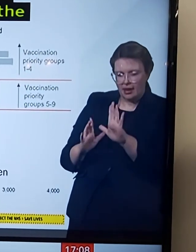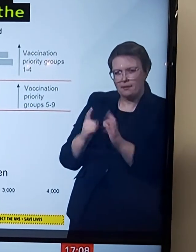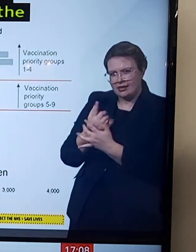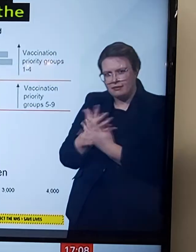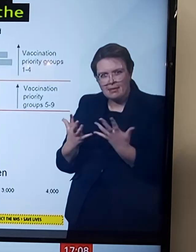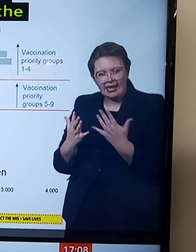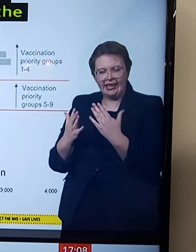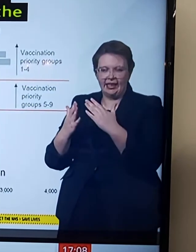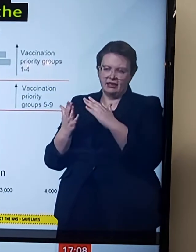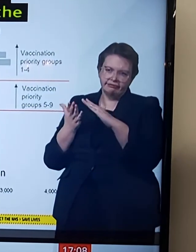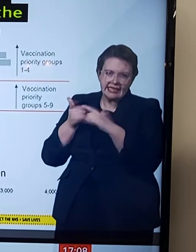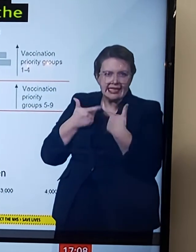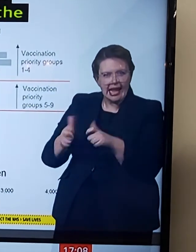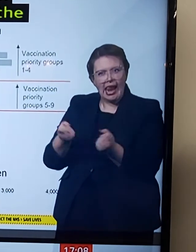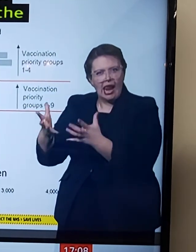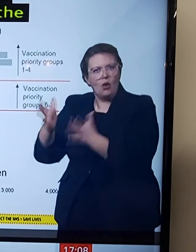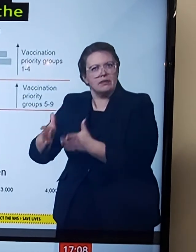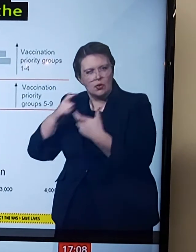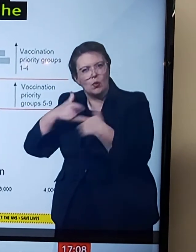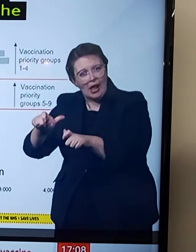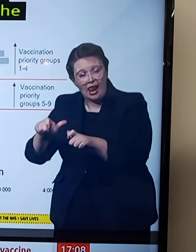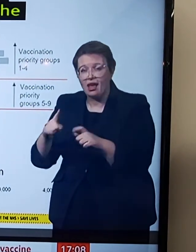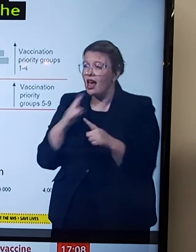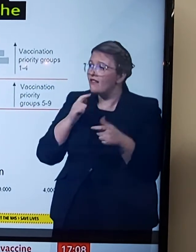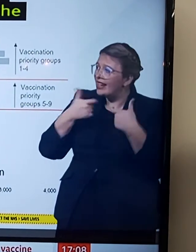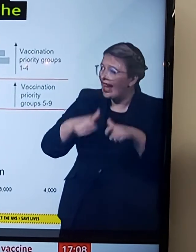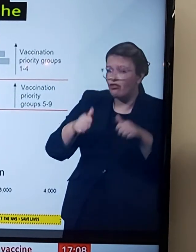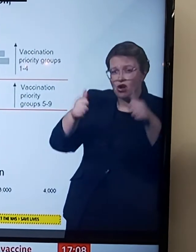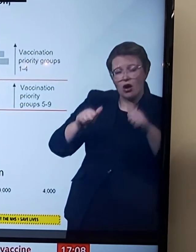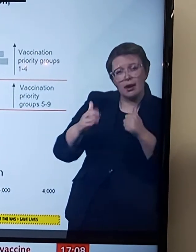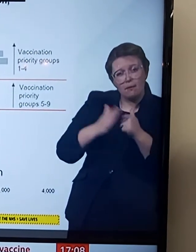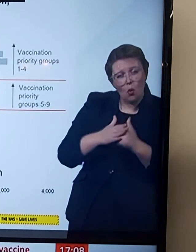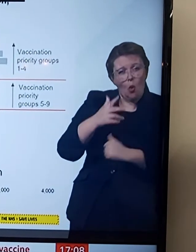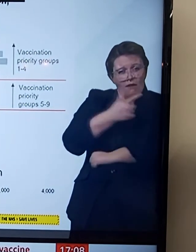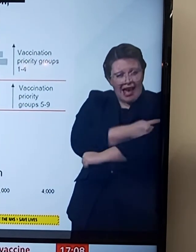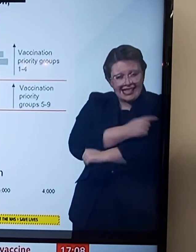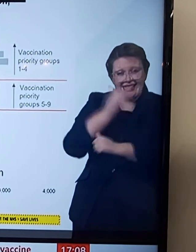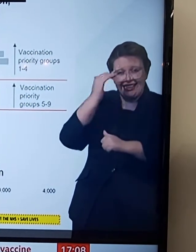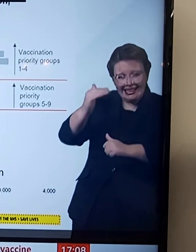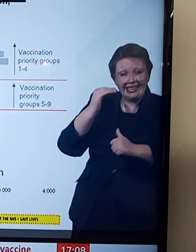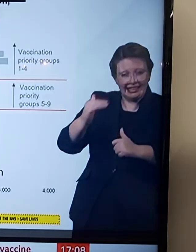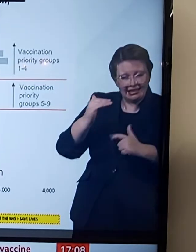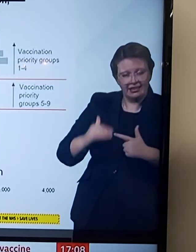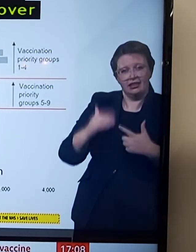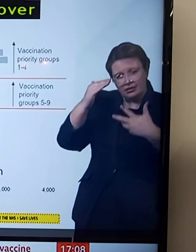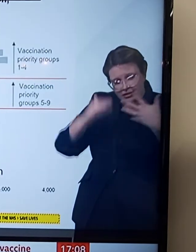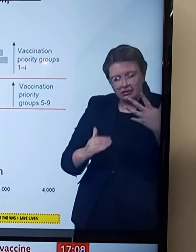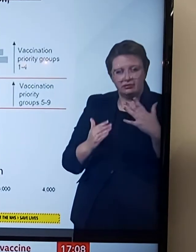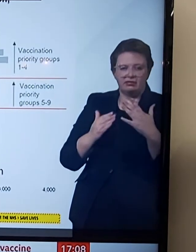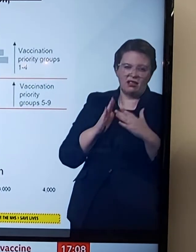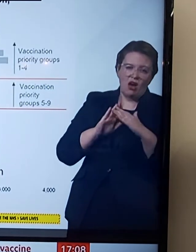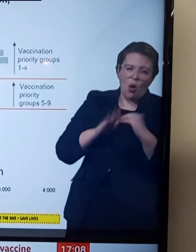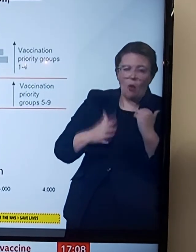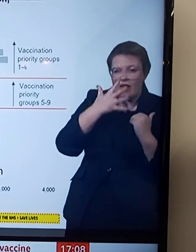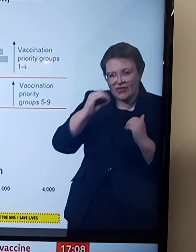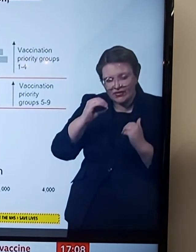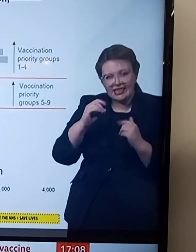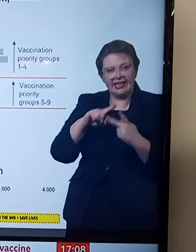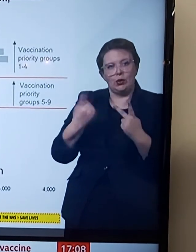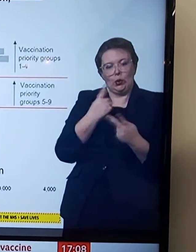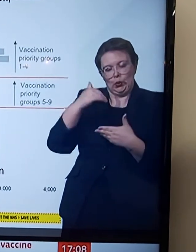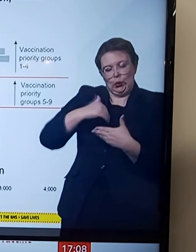to people over 50 and those who have actually got pre-existing health conditions. You then get through